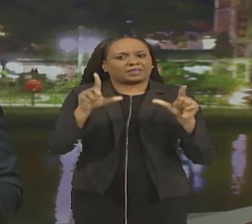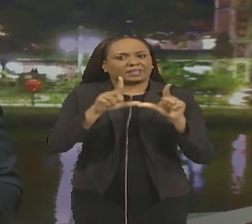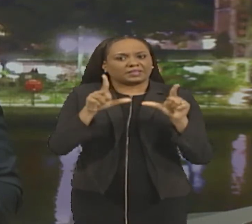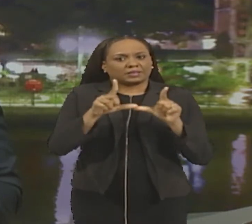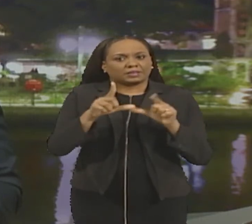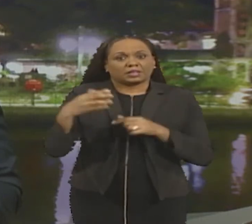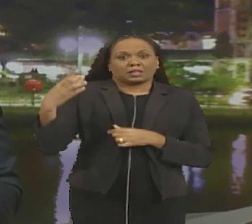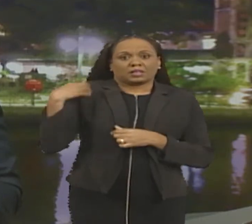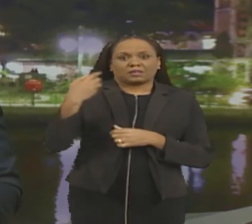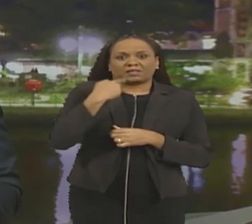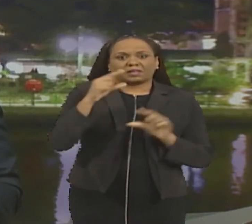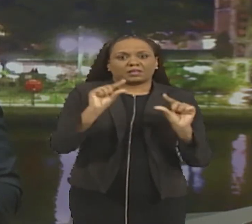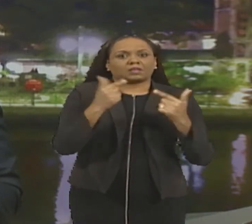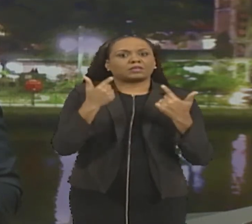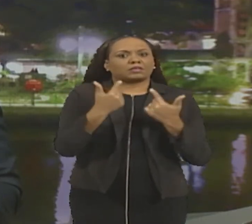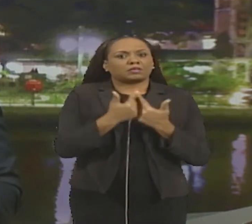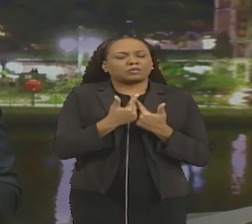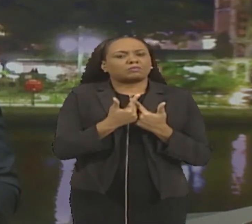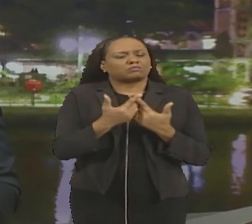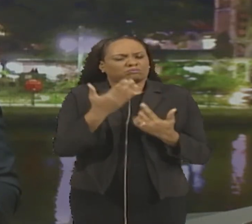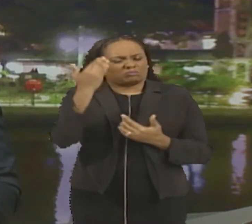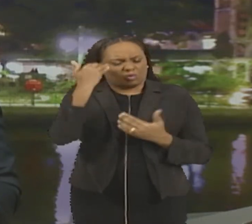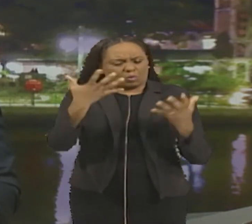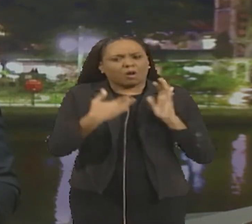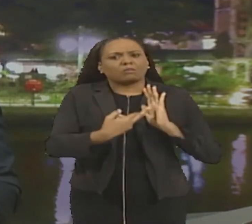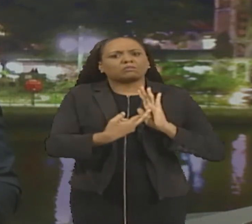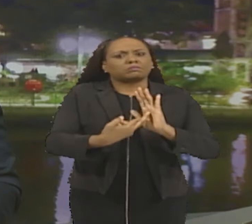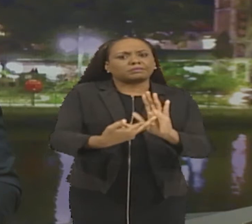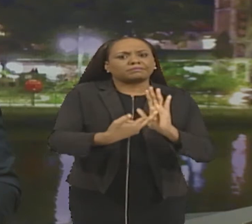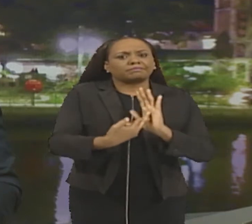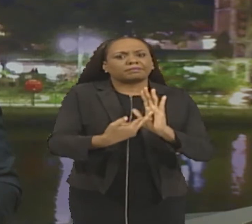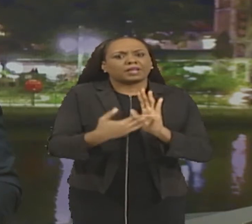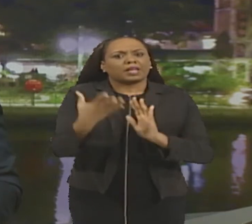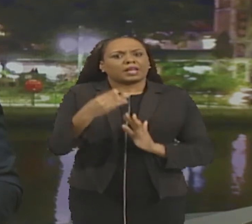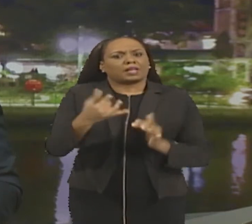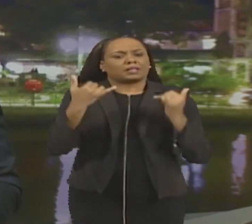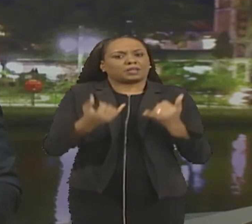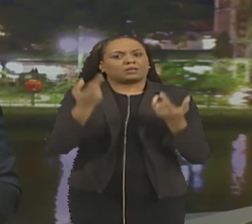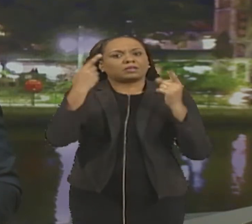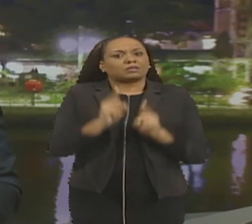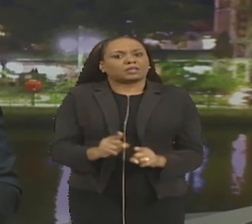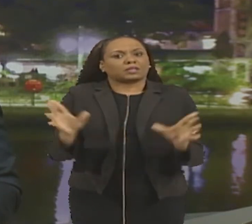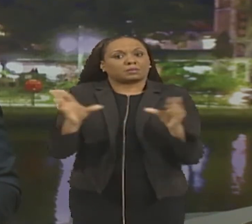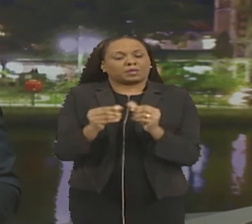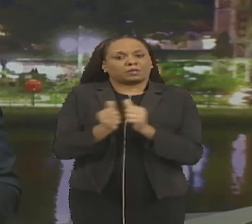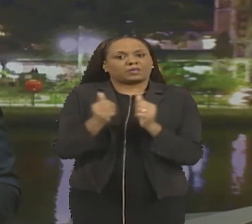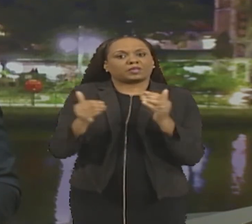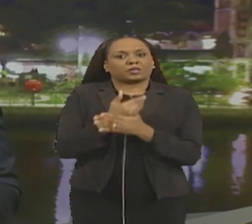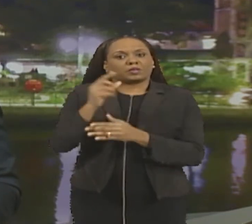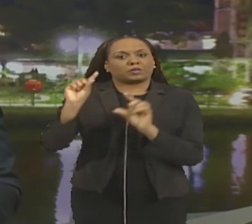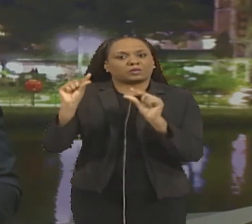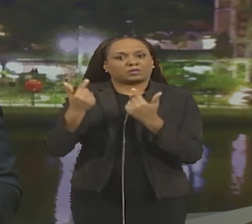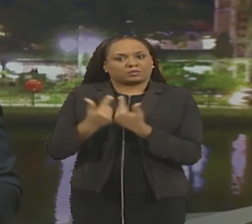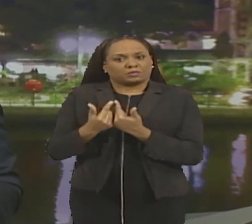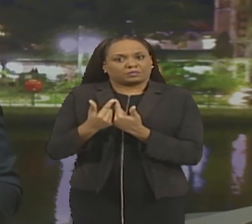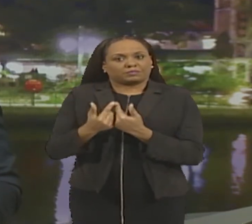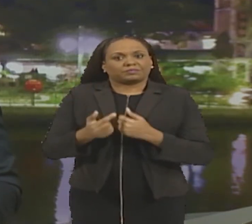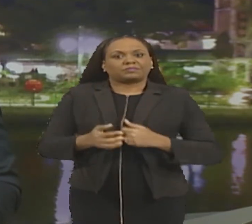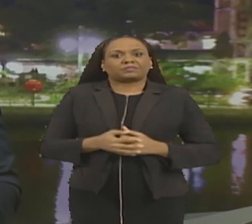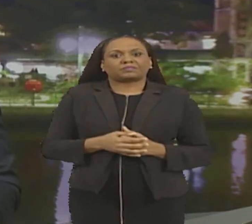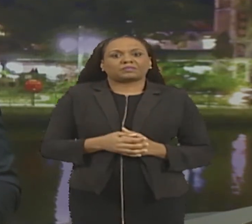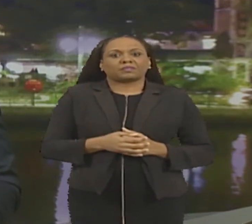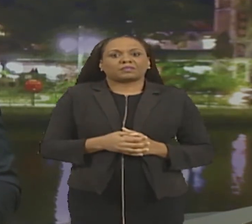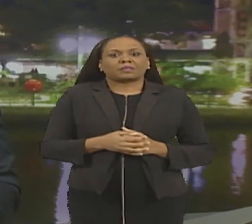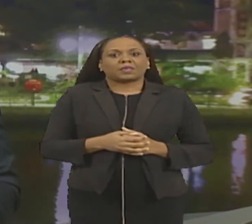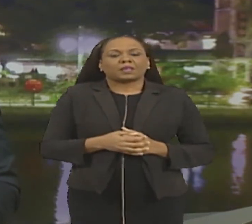Estwick says the body is sensitive to the representation made to it and therefore agreed to meet with the newly formed group. He adds,